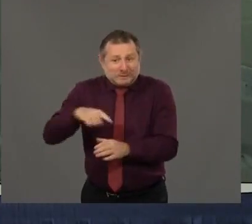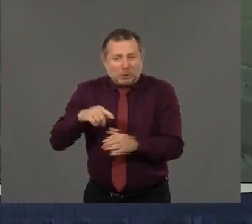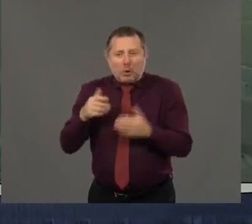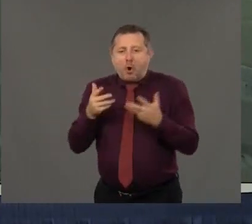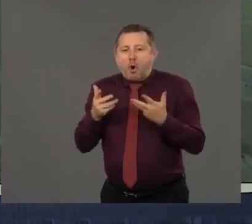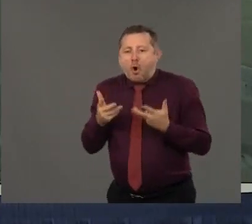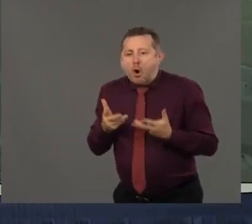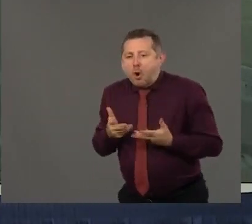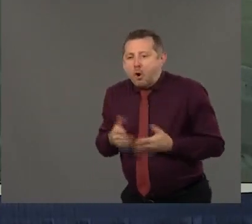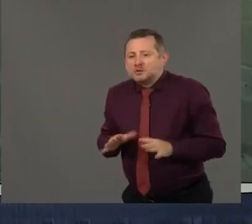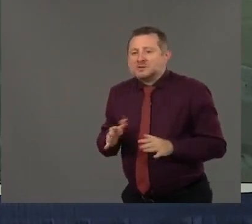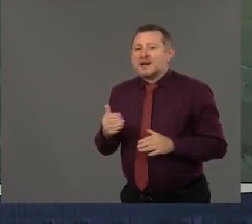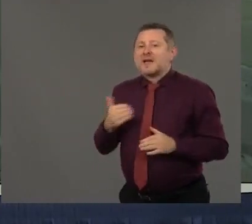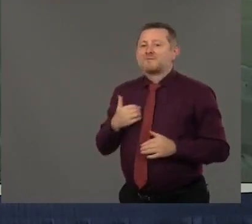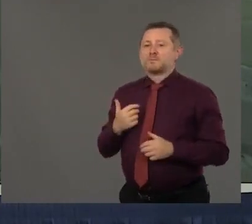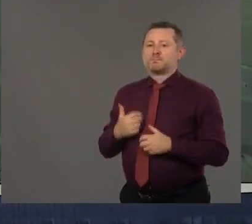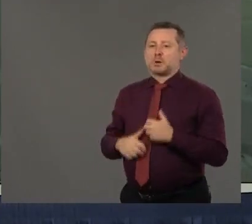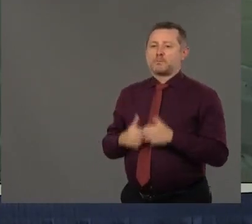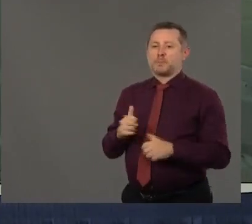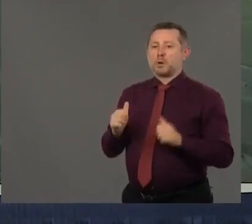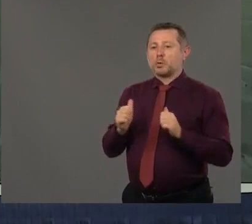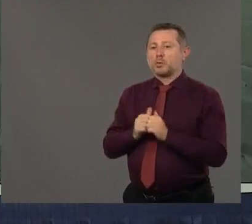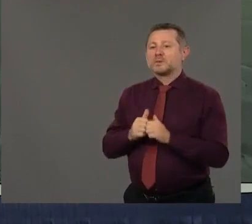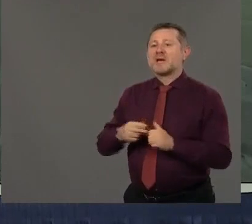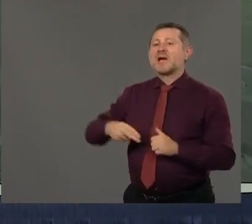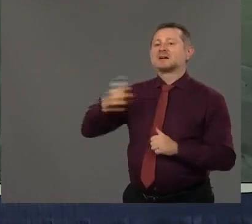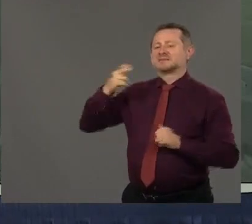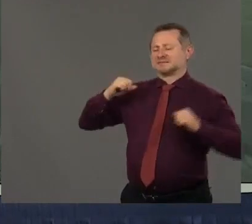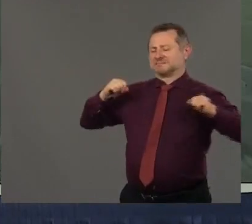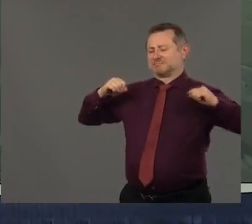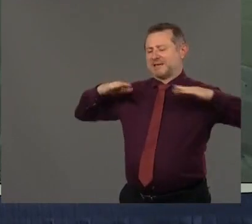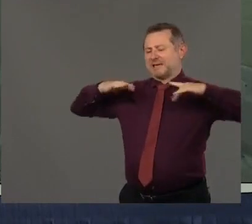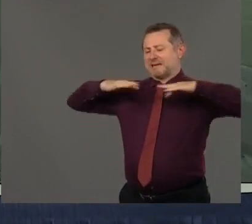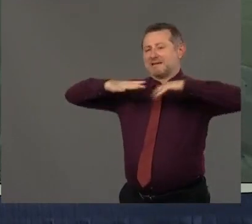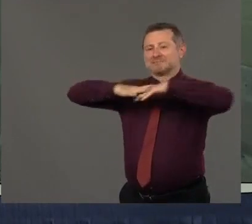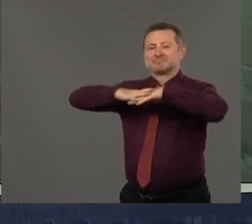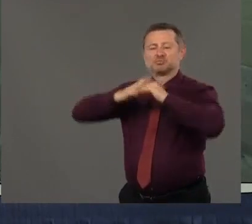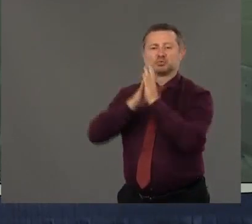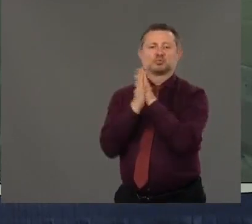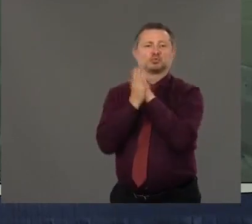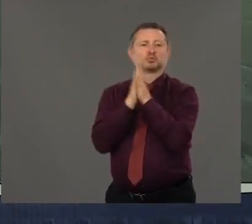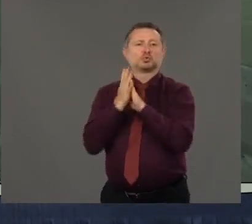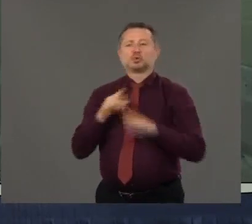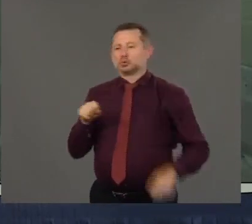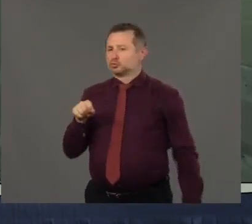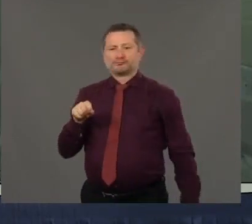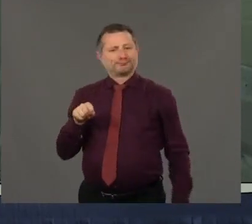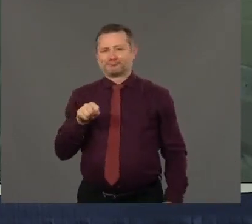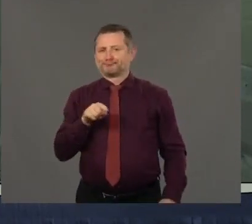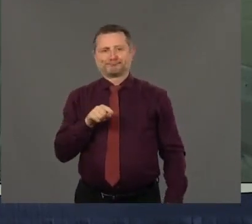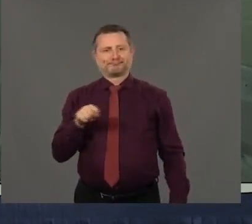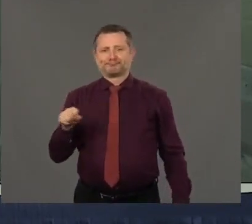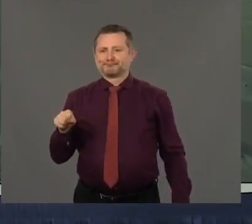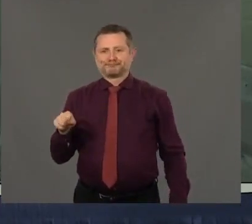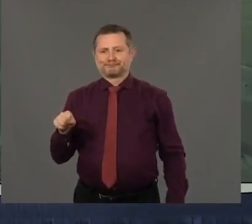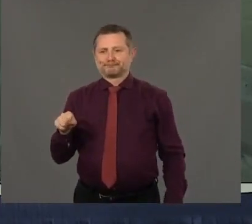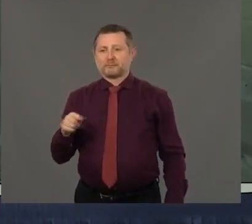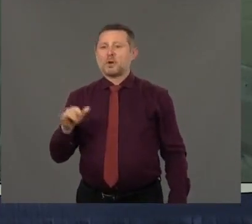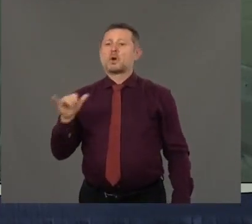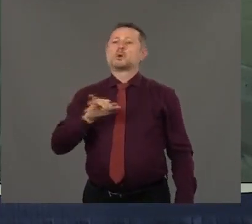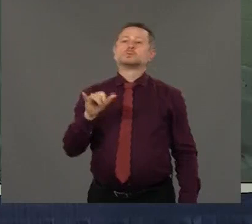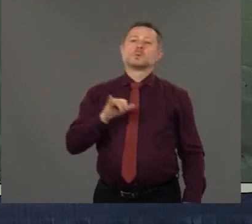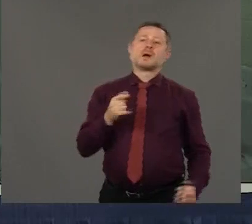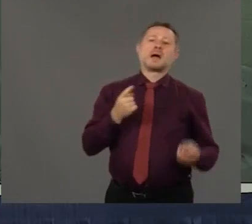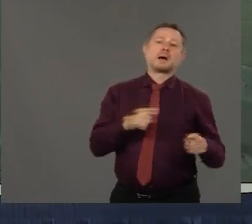have issues with high congregations. You already have issues